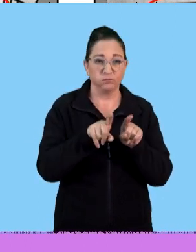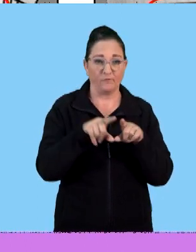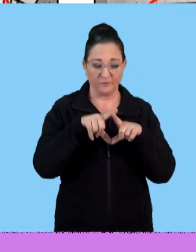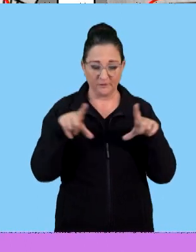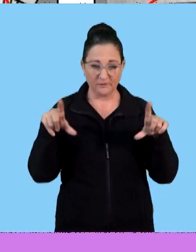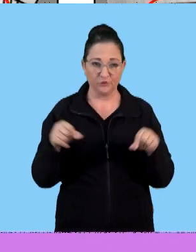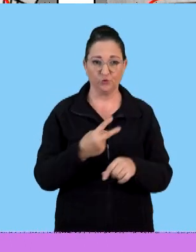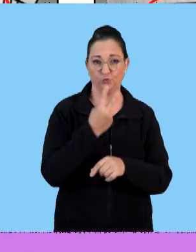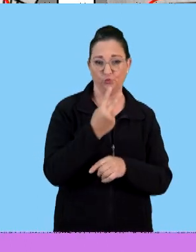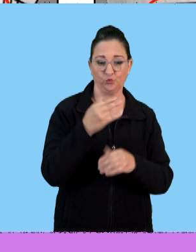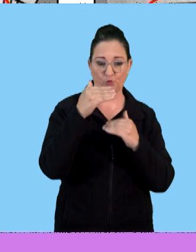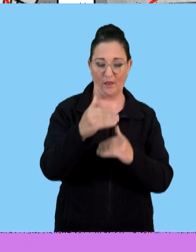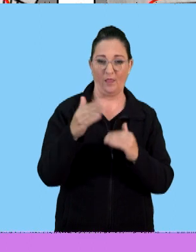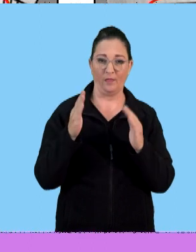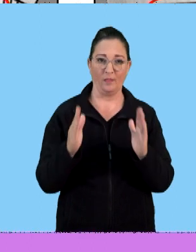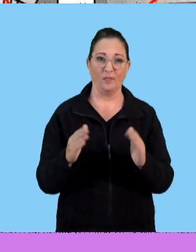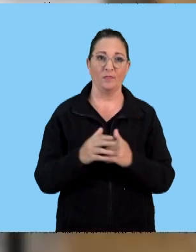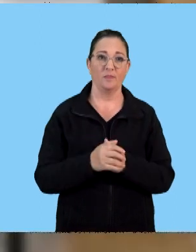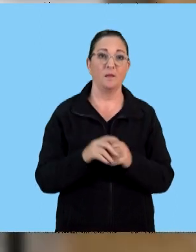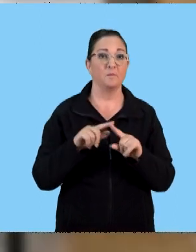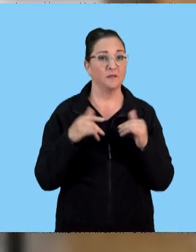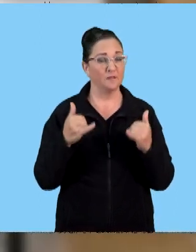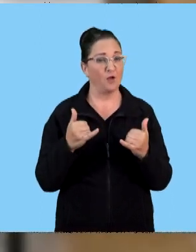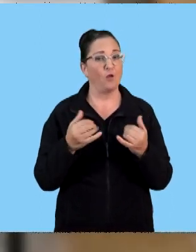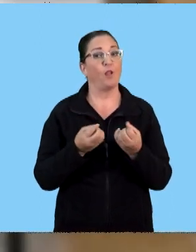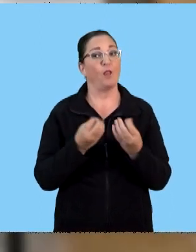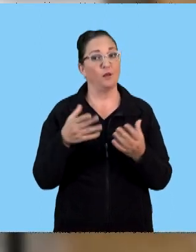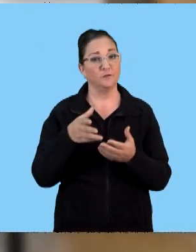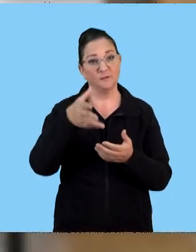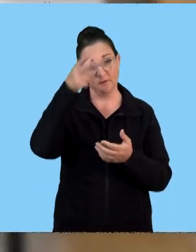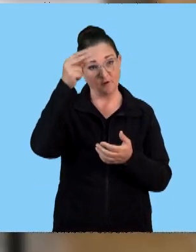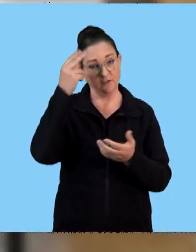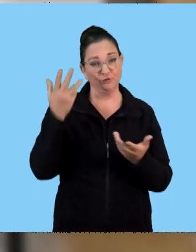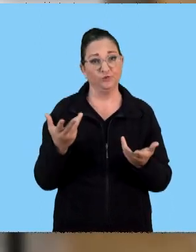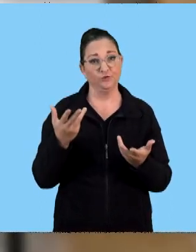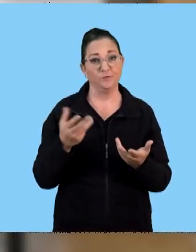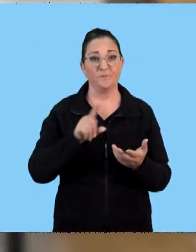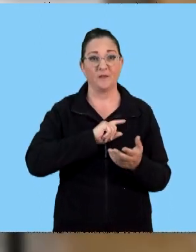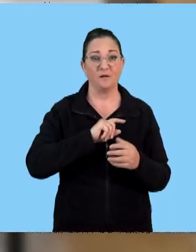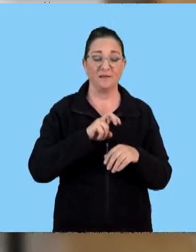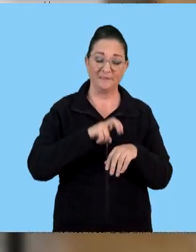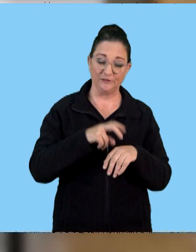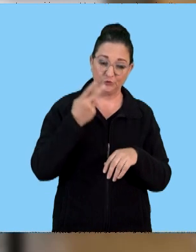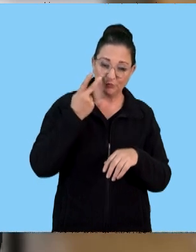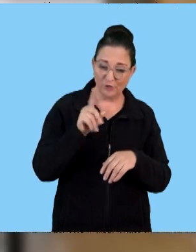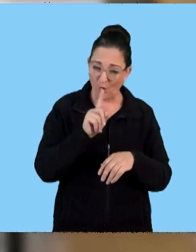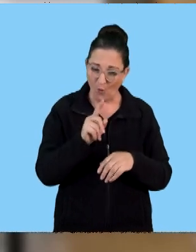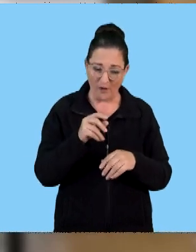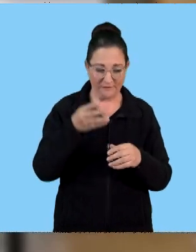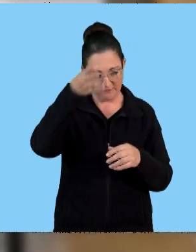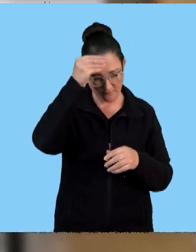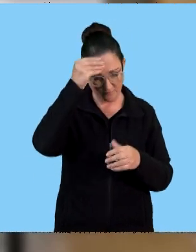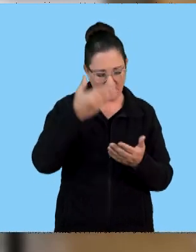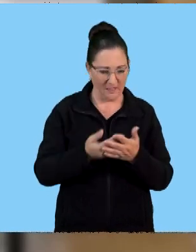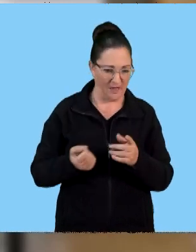breadth. Now guys, again, quite a lot of information is presented to us. It's important for you to go and look for